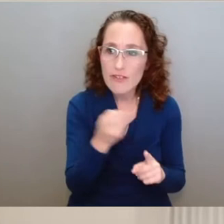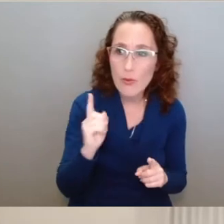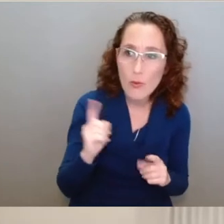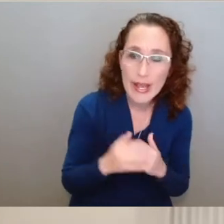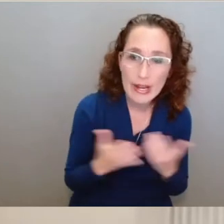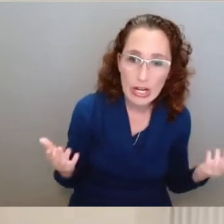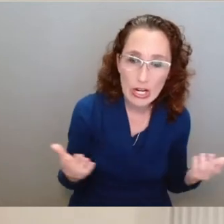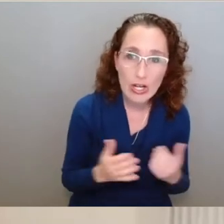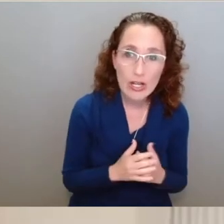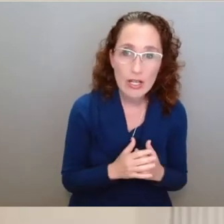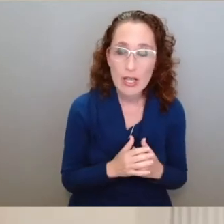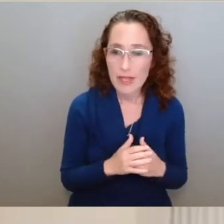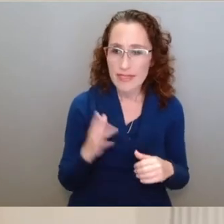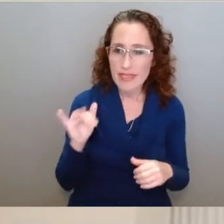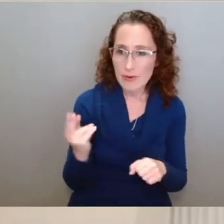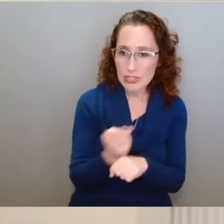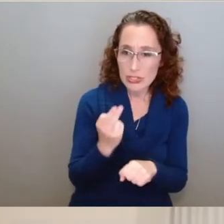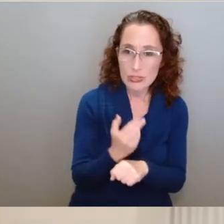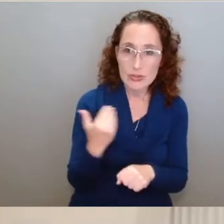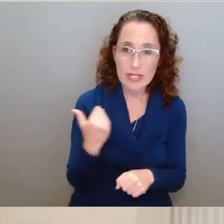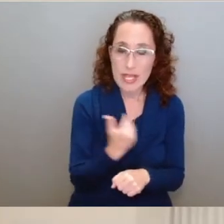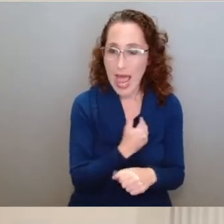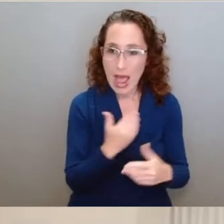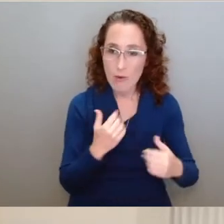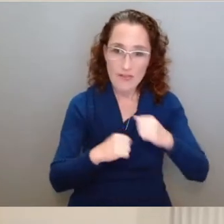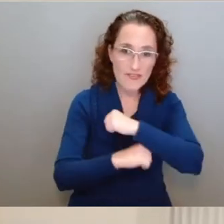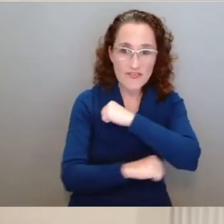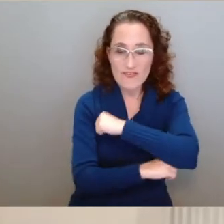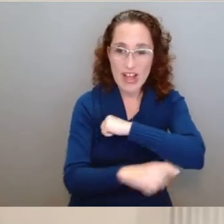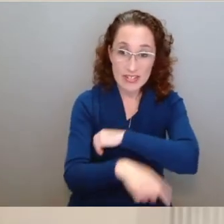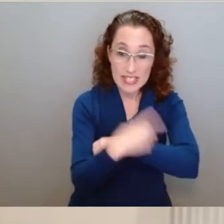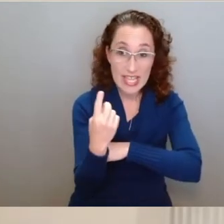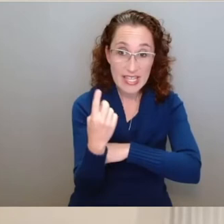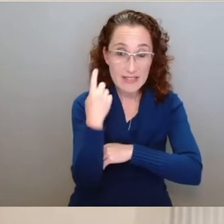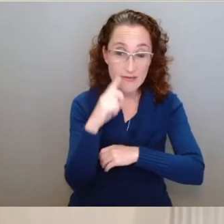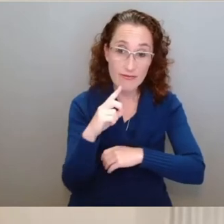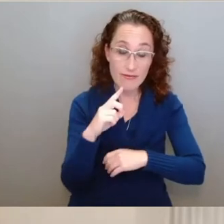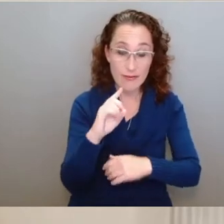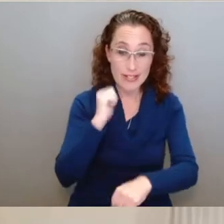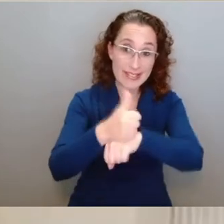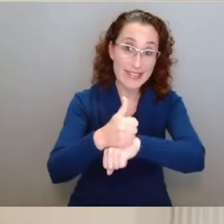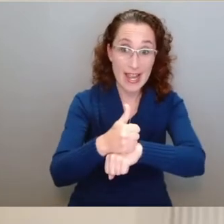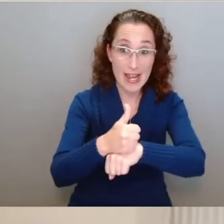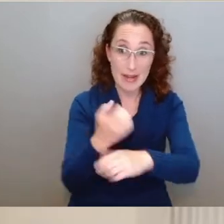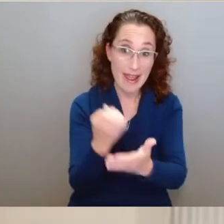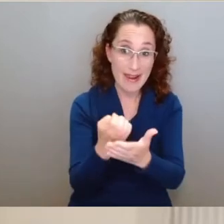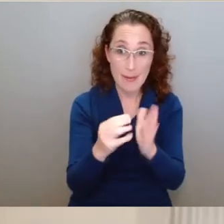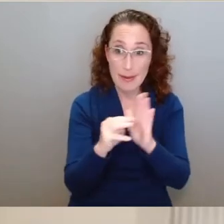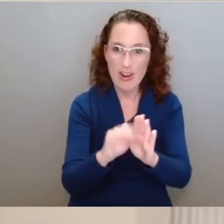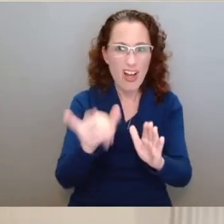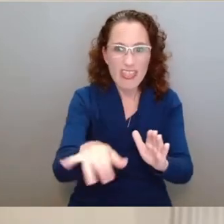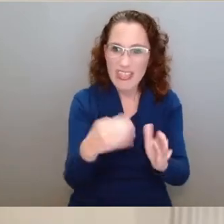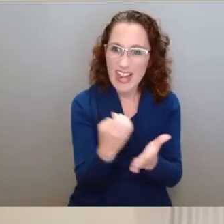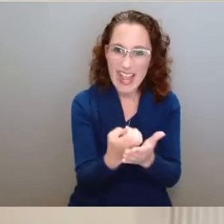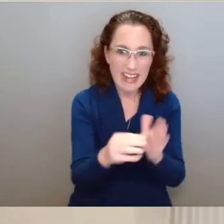original founding days in order to justify an economic model that no longer obviously serves us, an